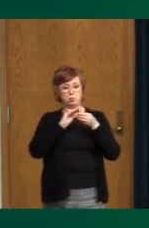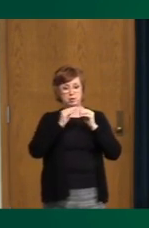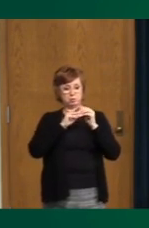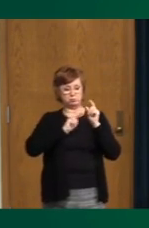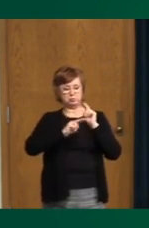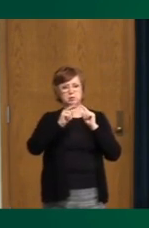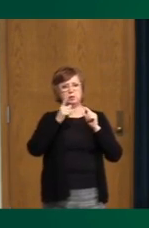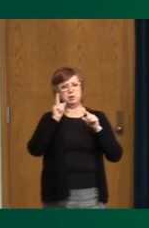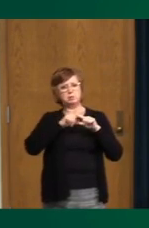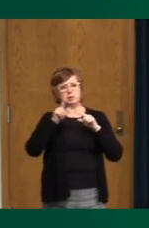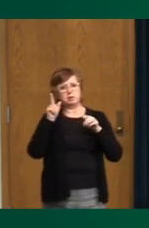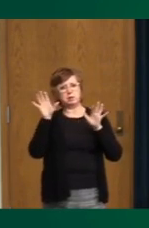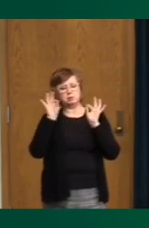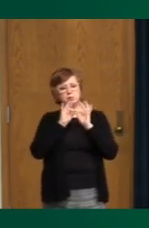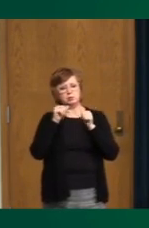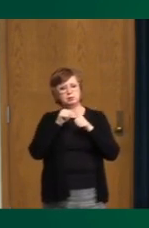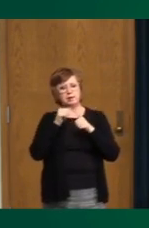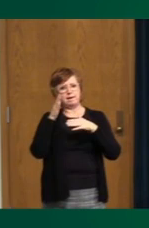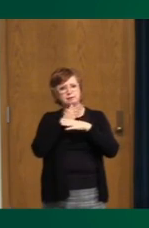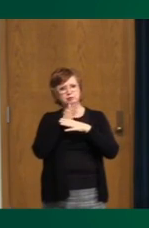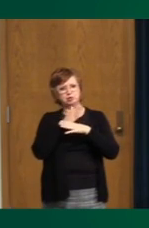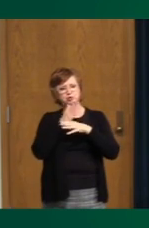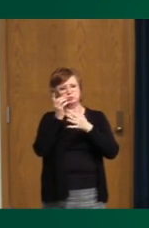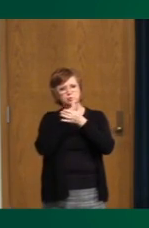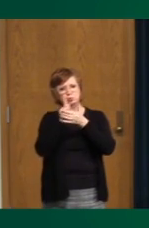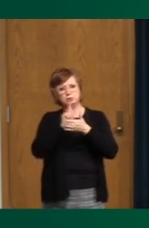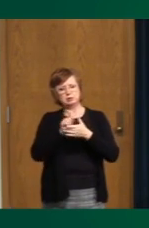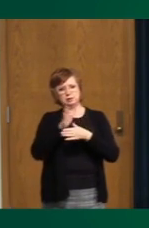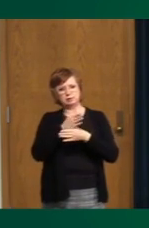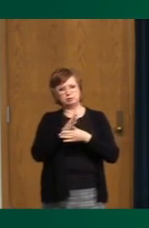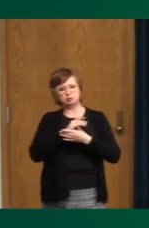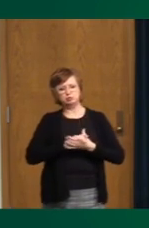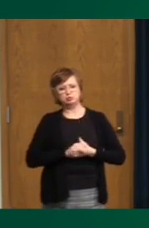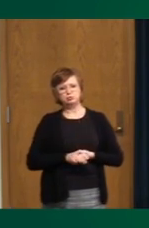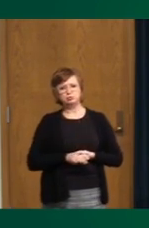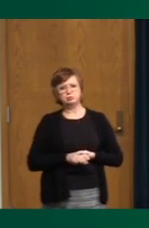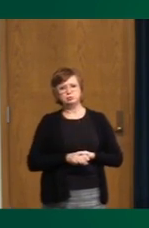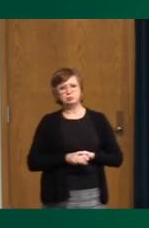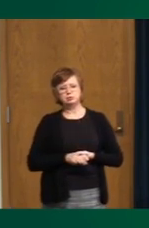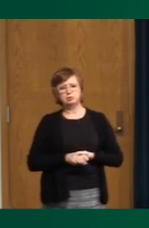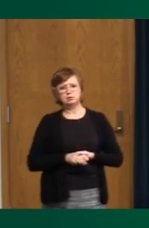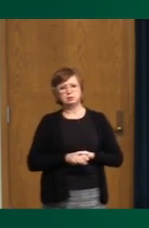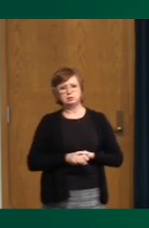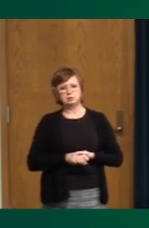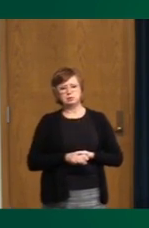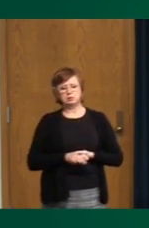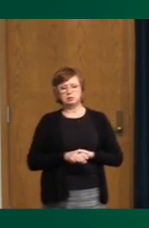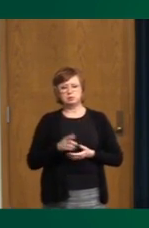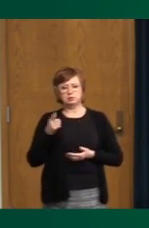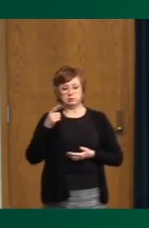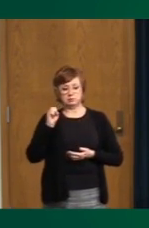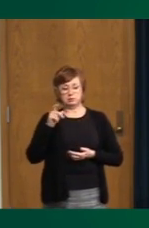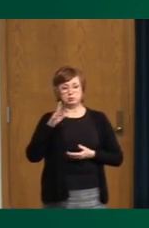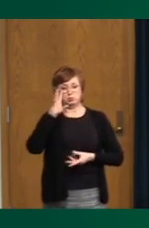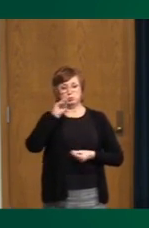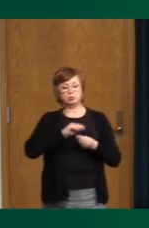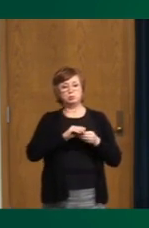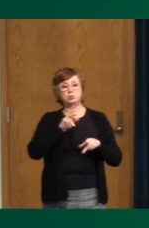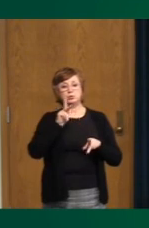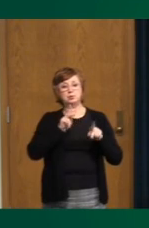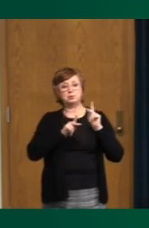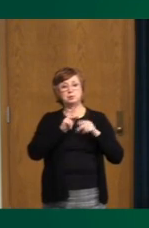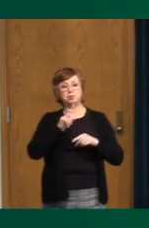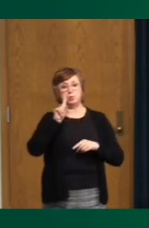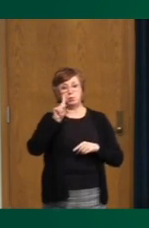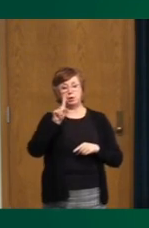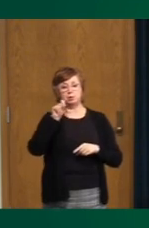average things out on a week-by-week basis. Because we have a small population of 1.2 million over a vast geography, we